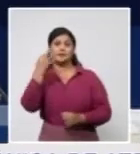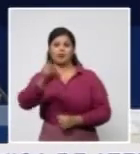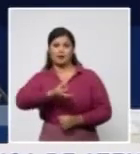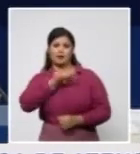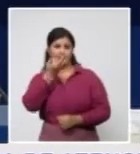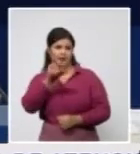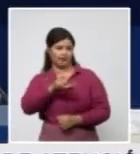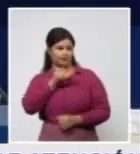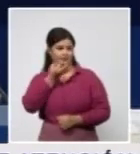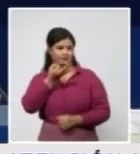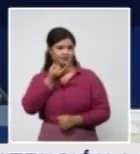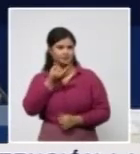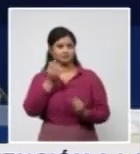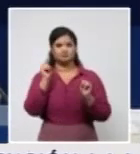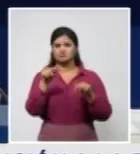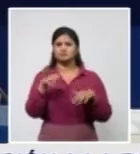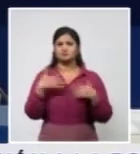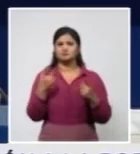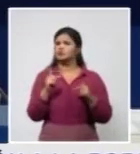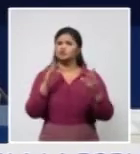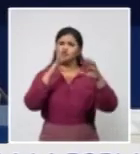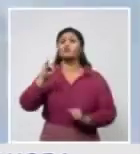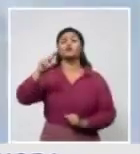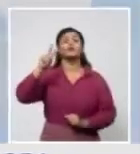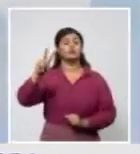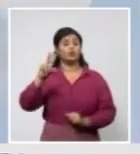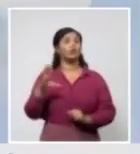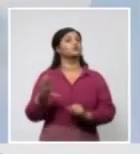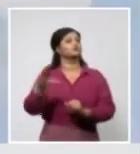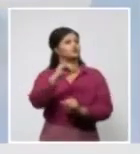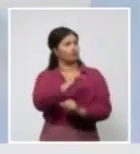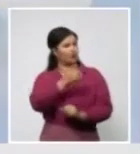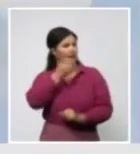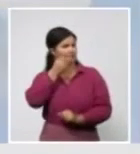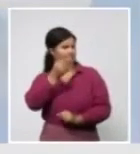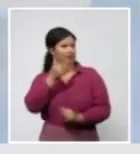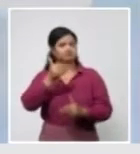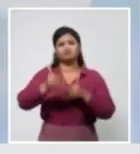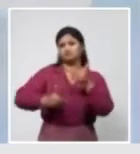country's overall rate of local transmission. Of the